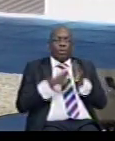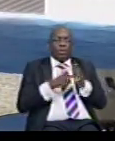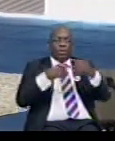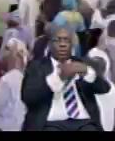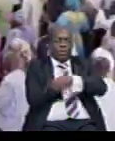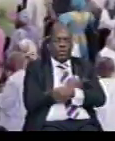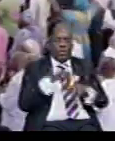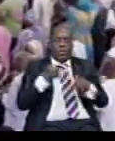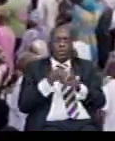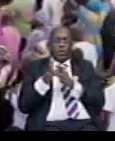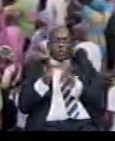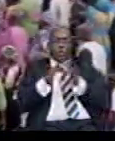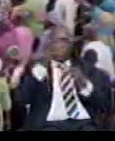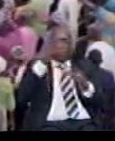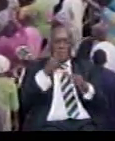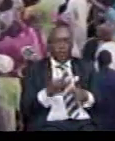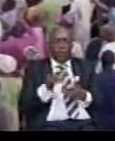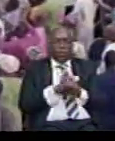Jesus' name.